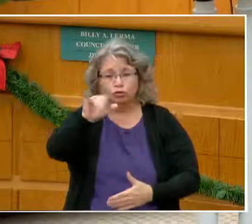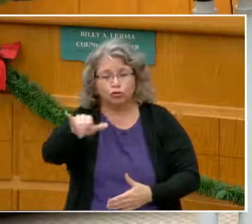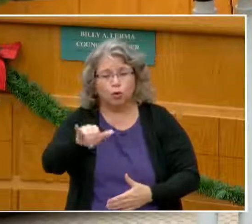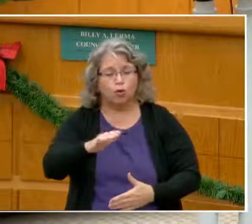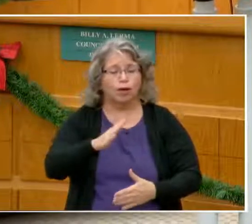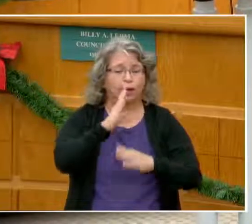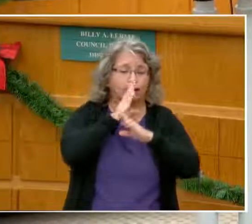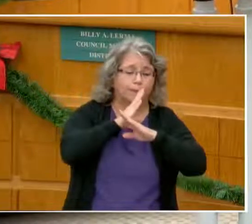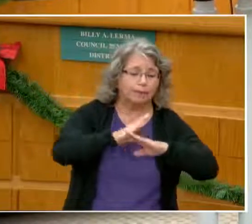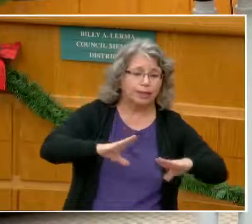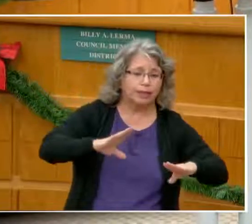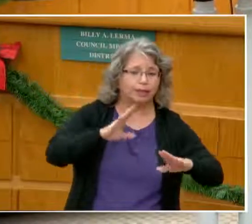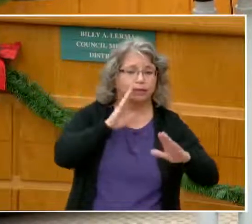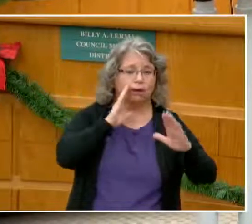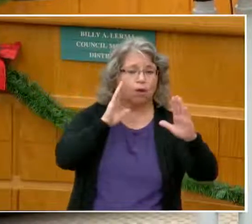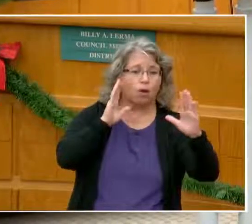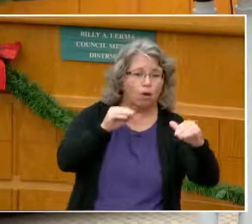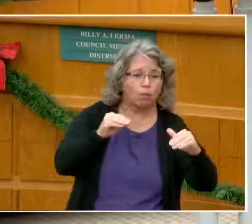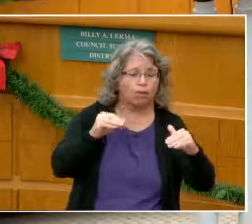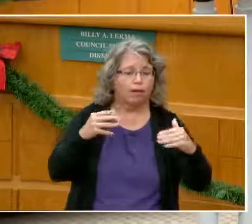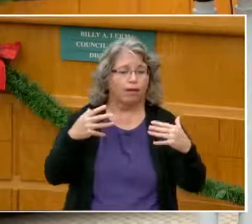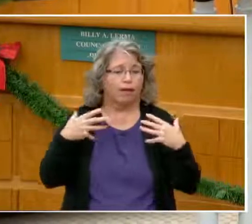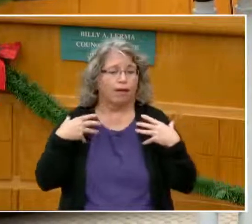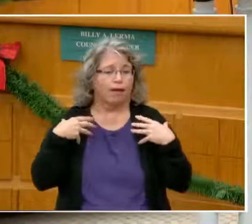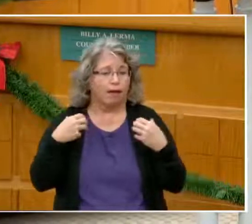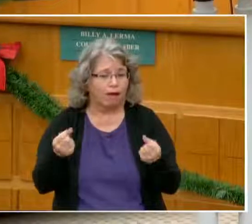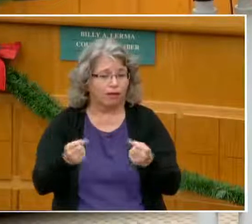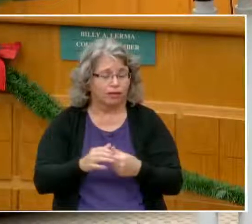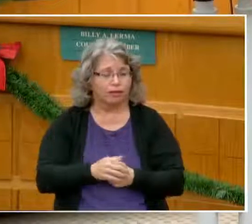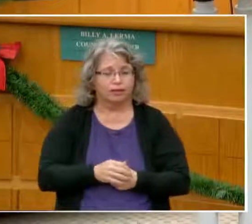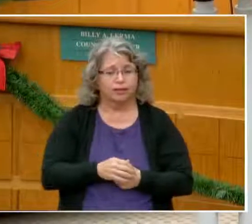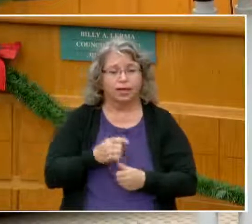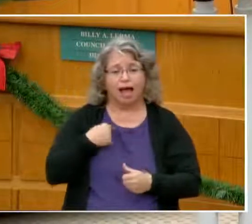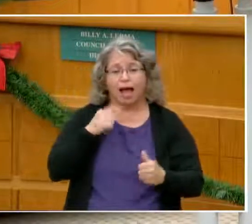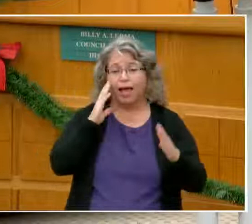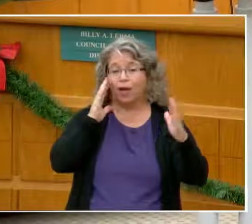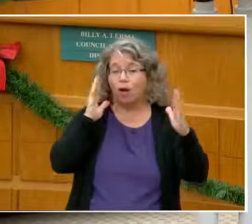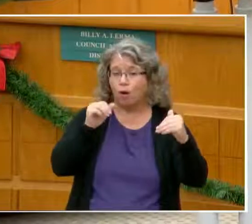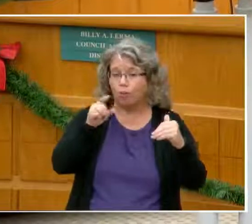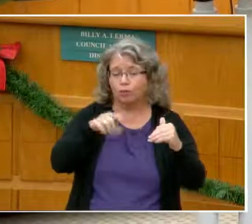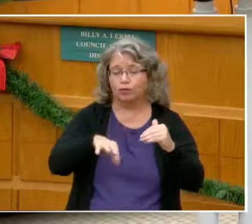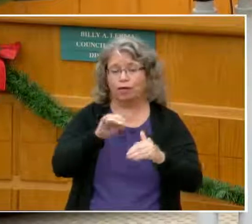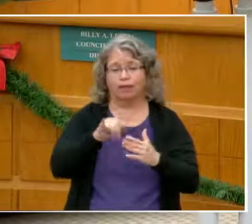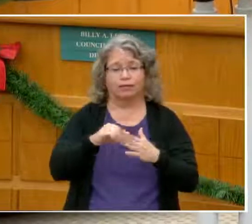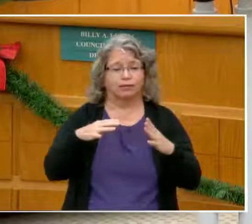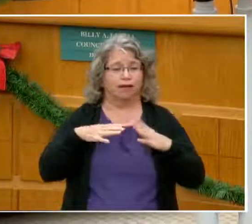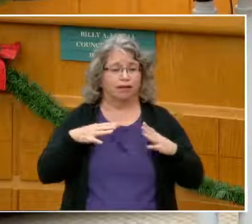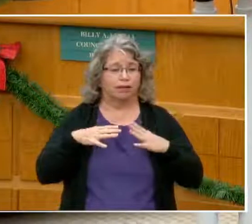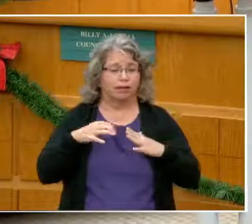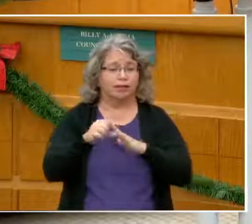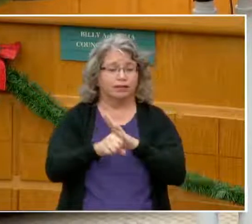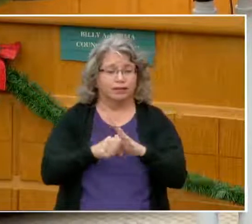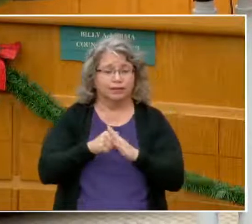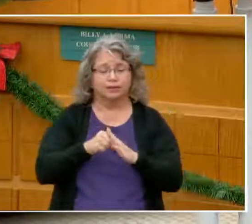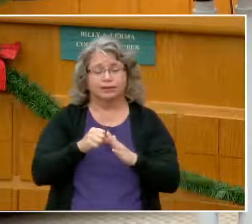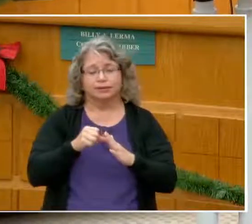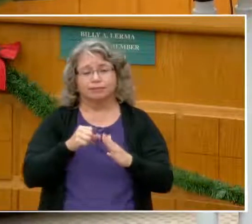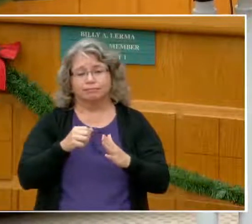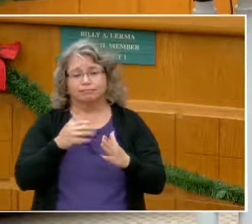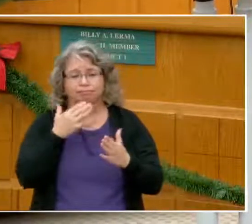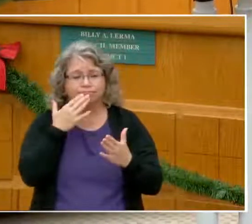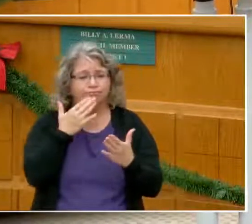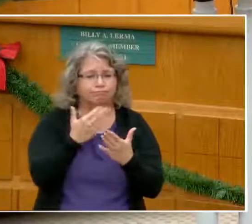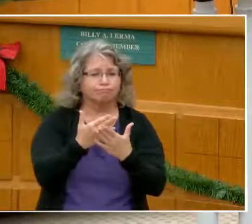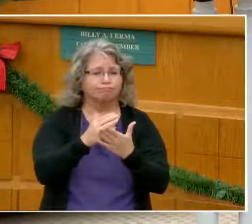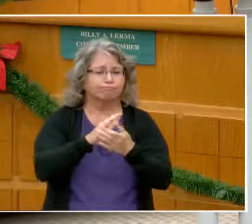health. I hope you find this holiday season prosperous and beautiful